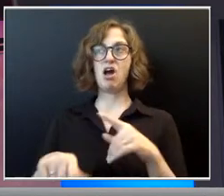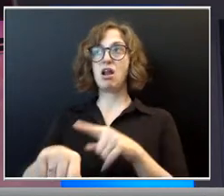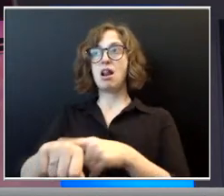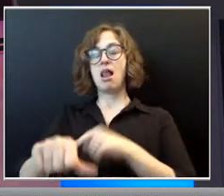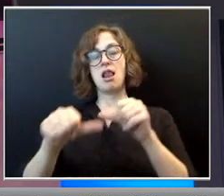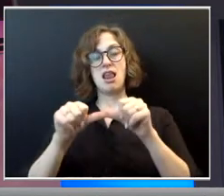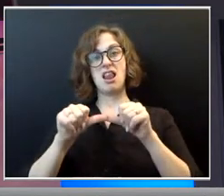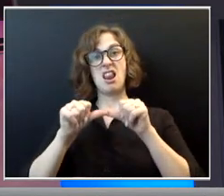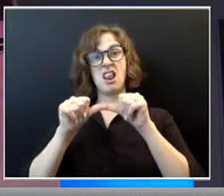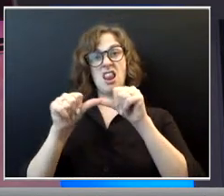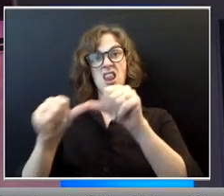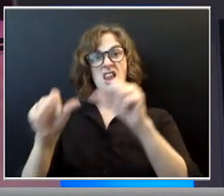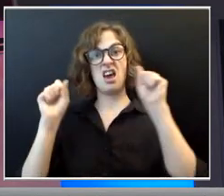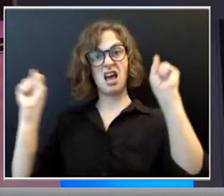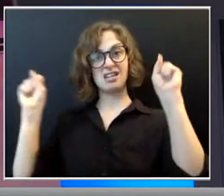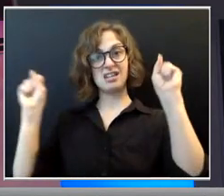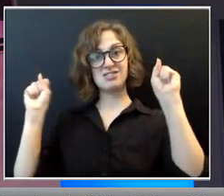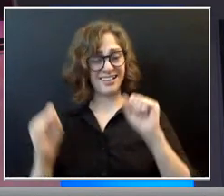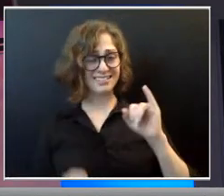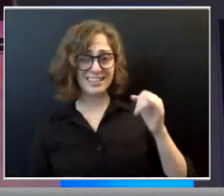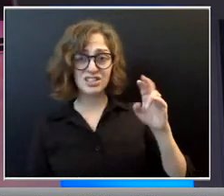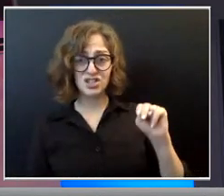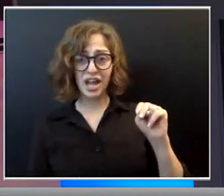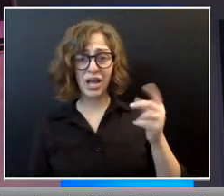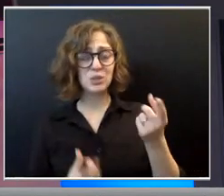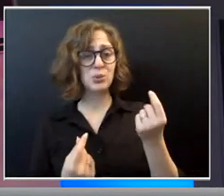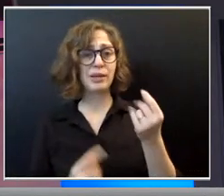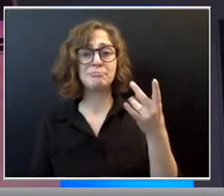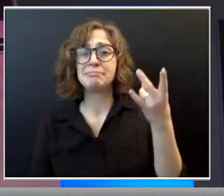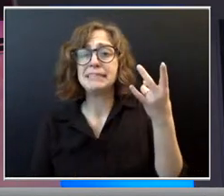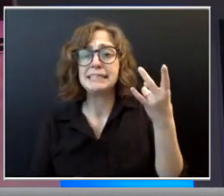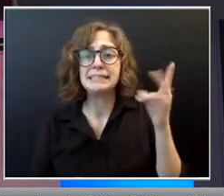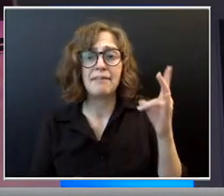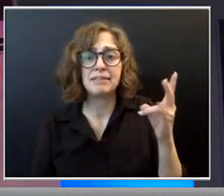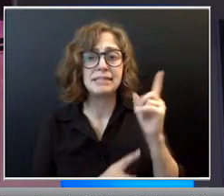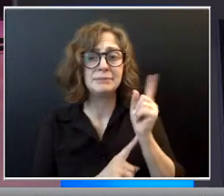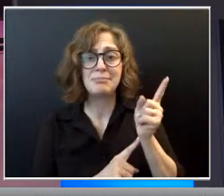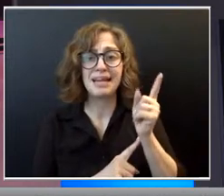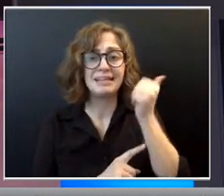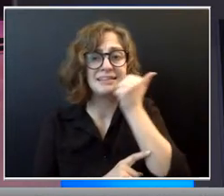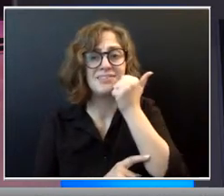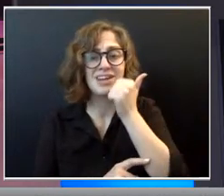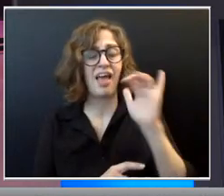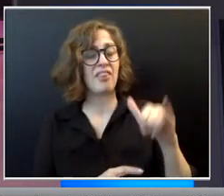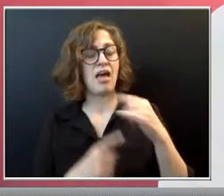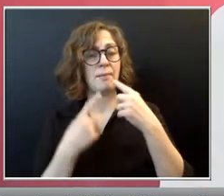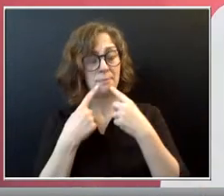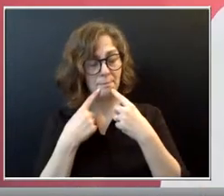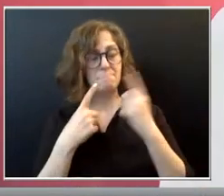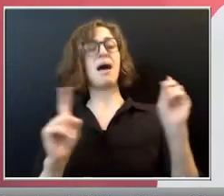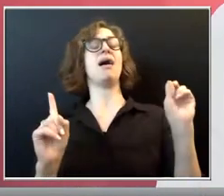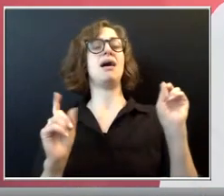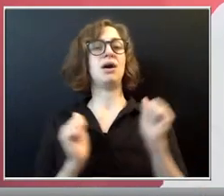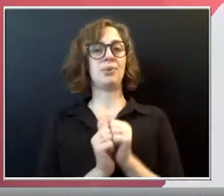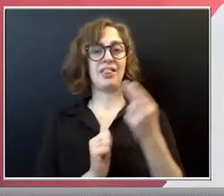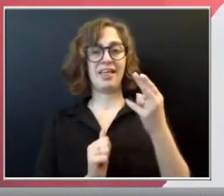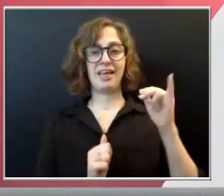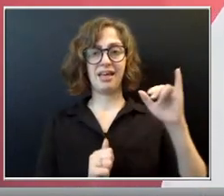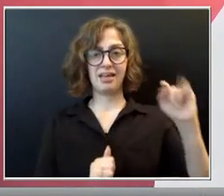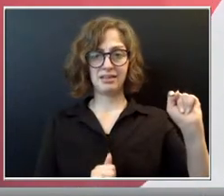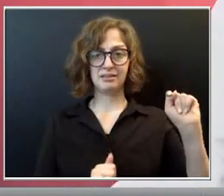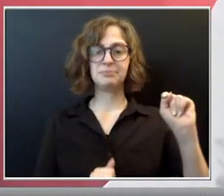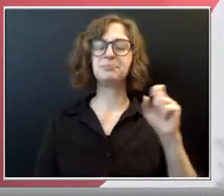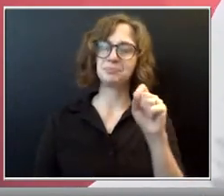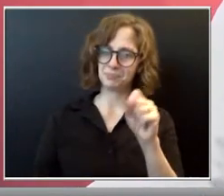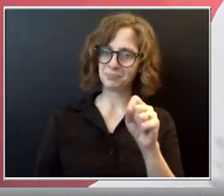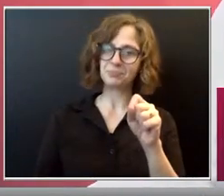minutes a day, and it's worked wonders on her with this high intensity. Yeah, so there's a difference in exercising kind